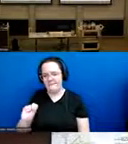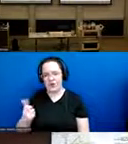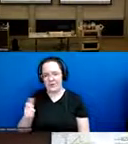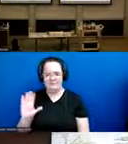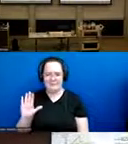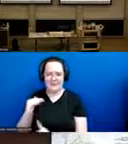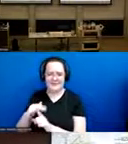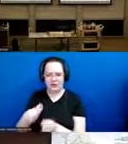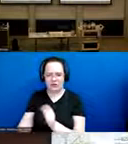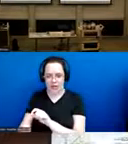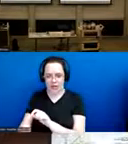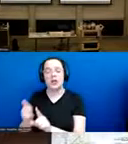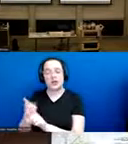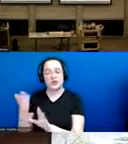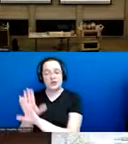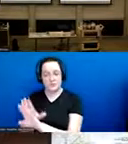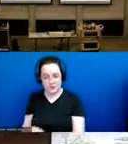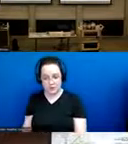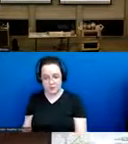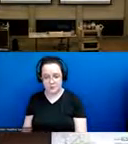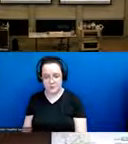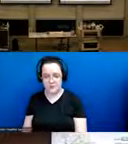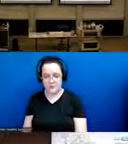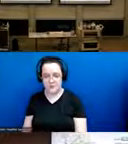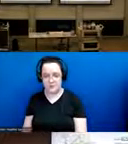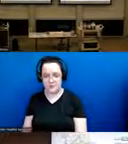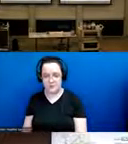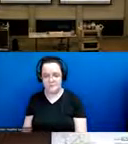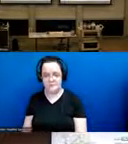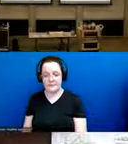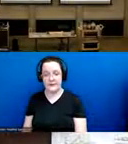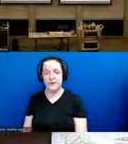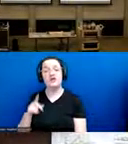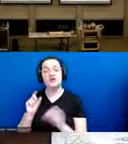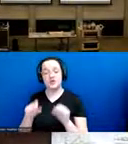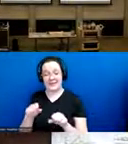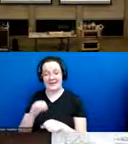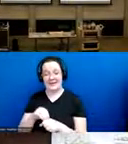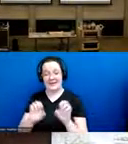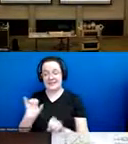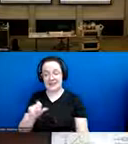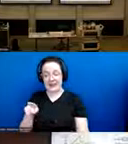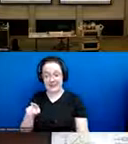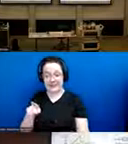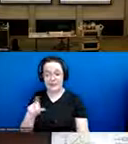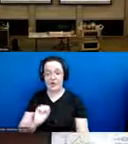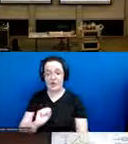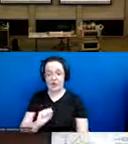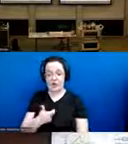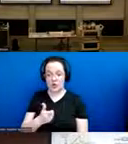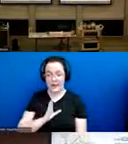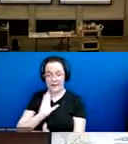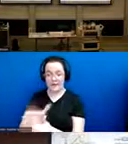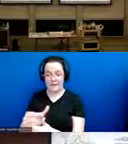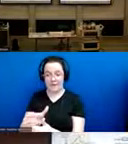it's a superposition, right? So if you are able, in an experiment like this where you interfere the qubit